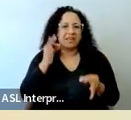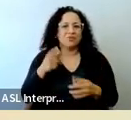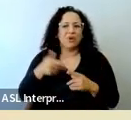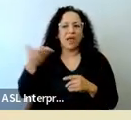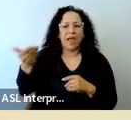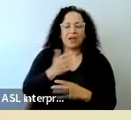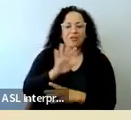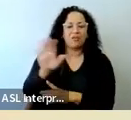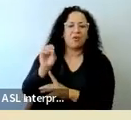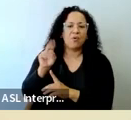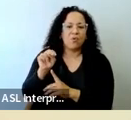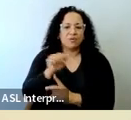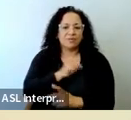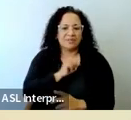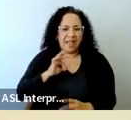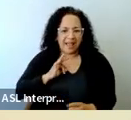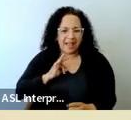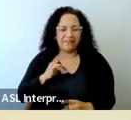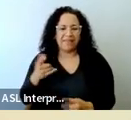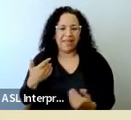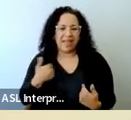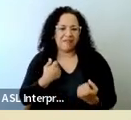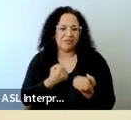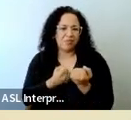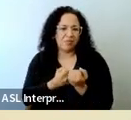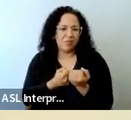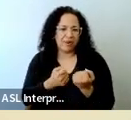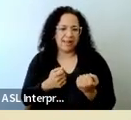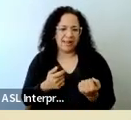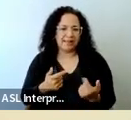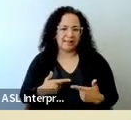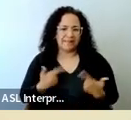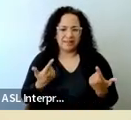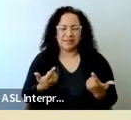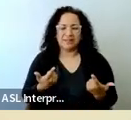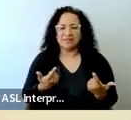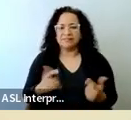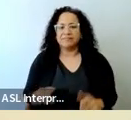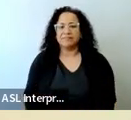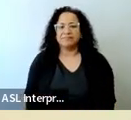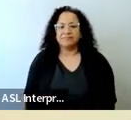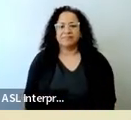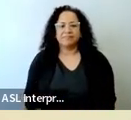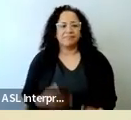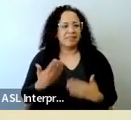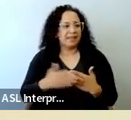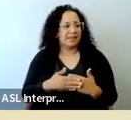staff if they'd had supported living. We can go to the next slide.